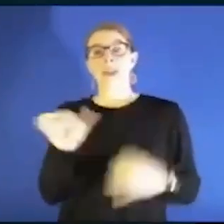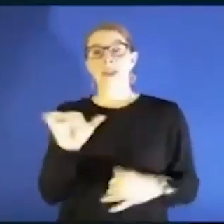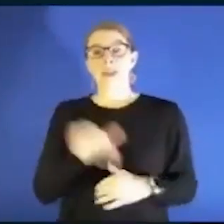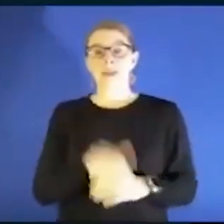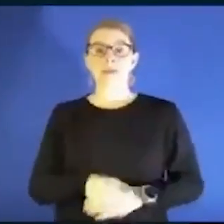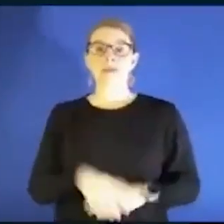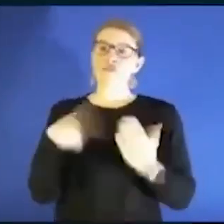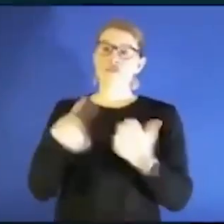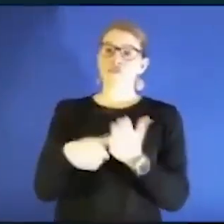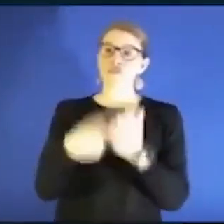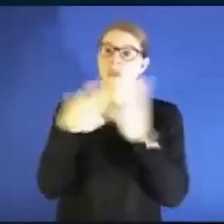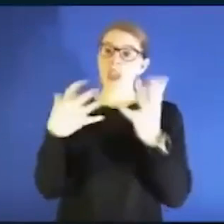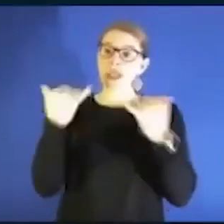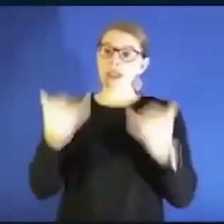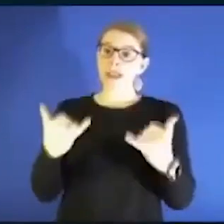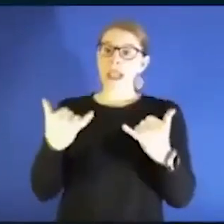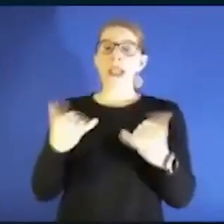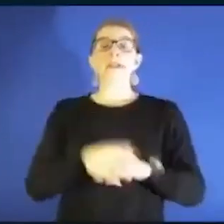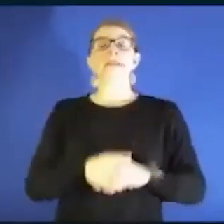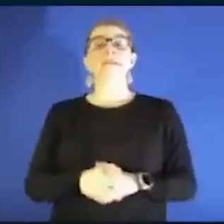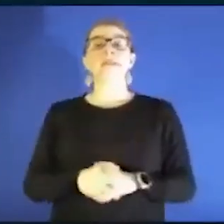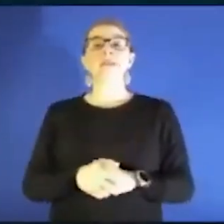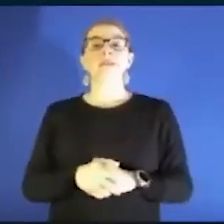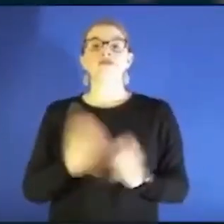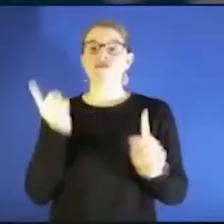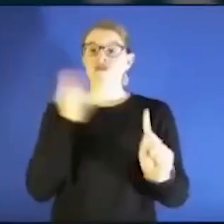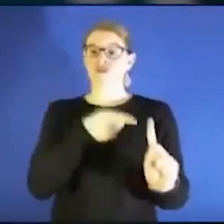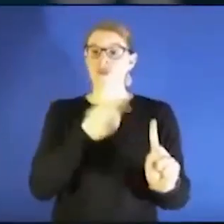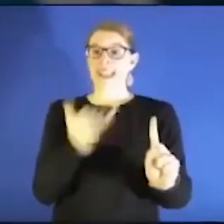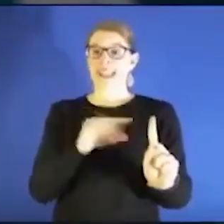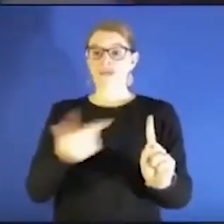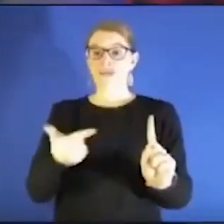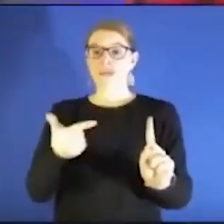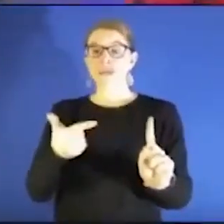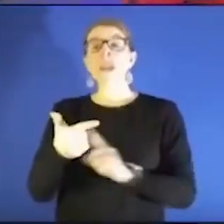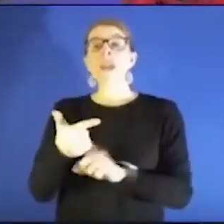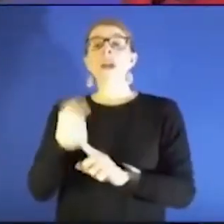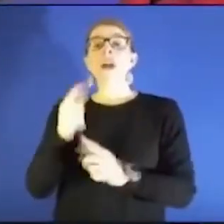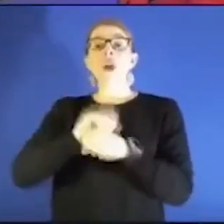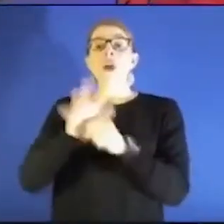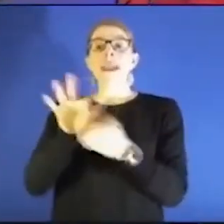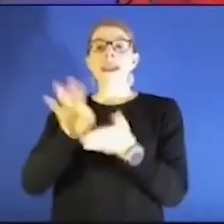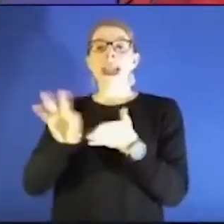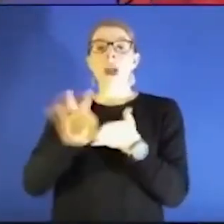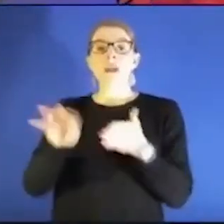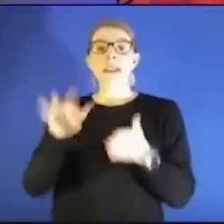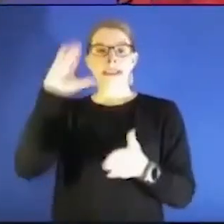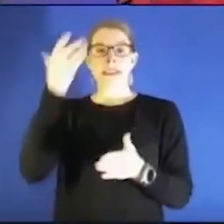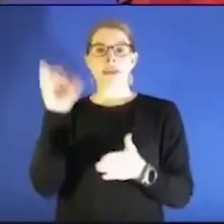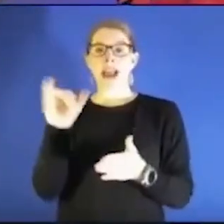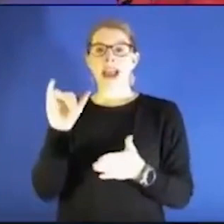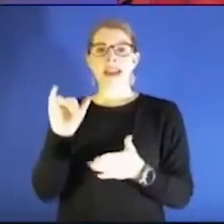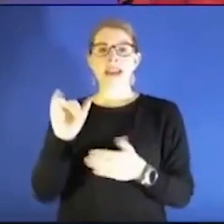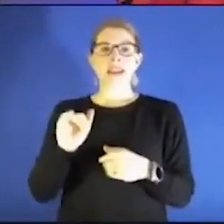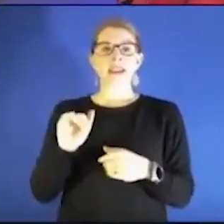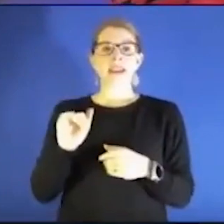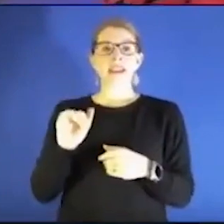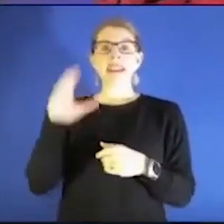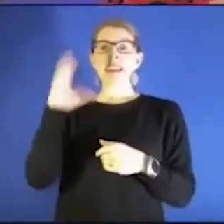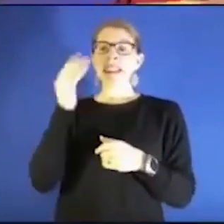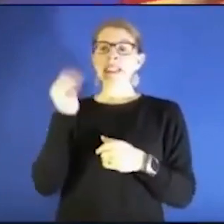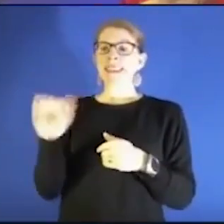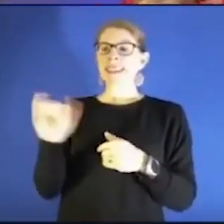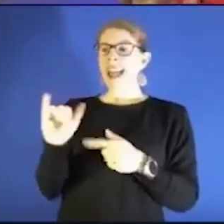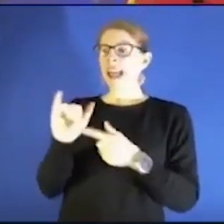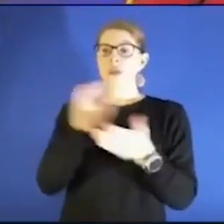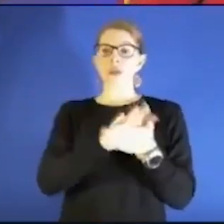that note, I want to get to our COVID count today with Dr. Dana Hawkinson. It seems like we see these types of things happening out in our community and schools,